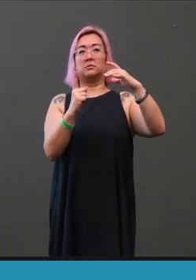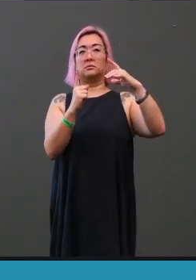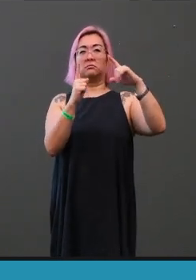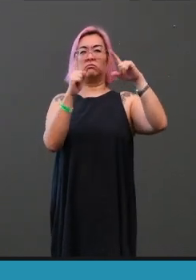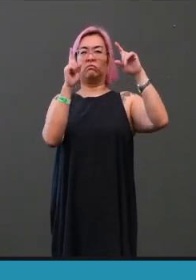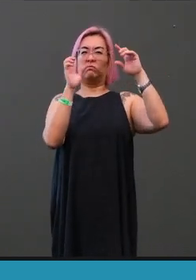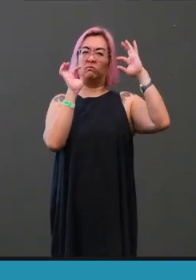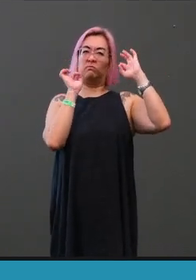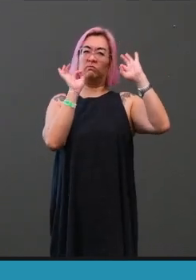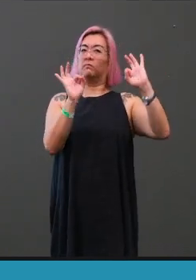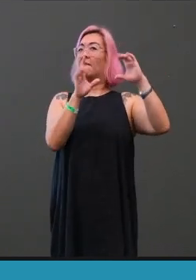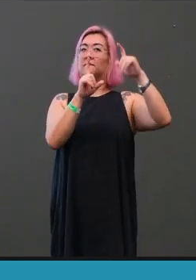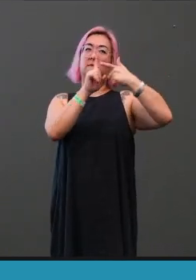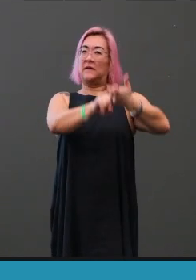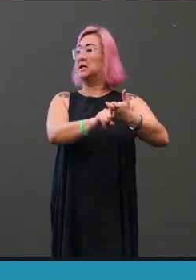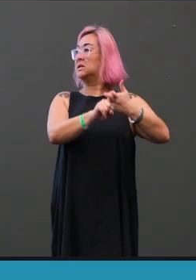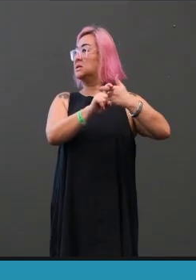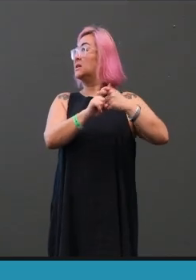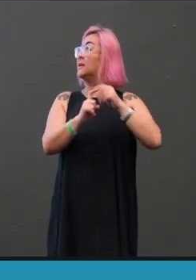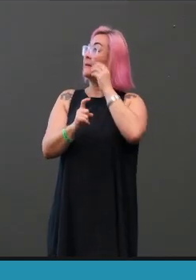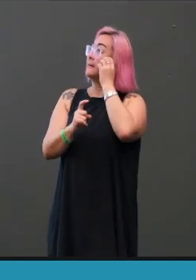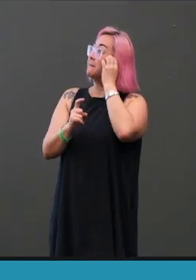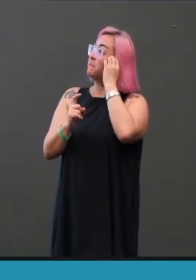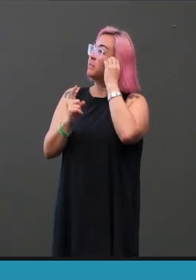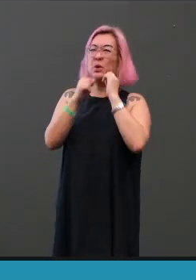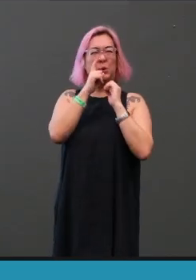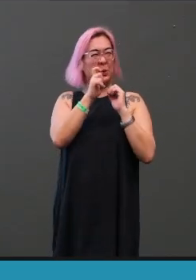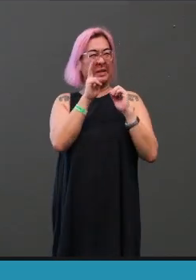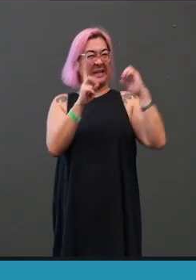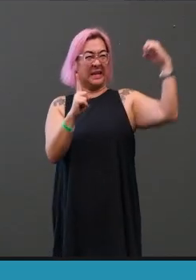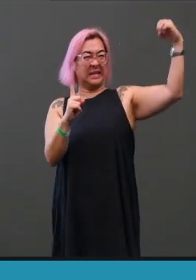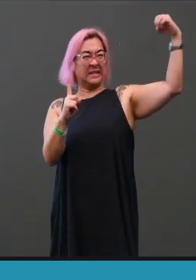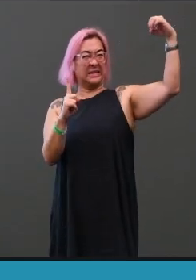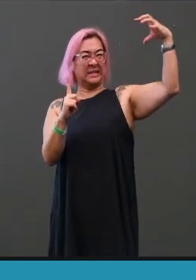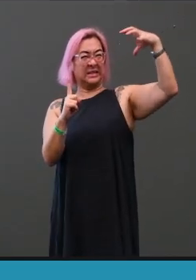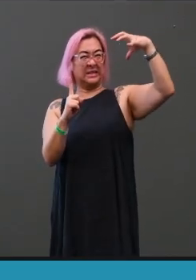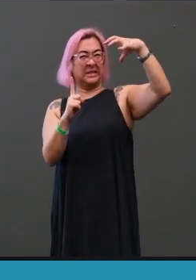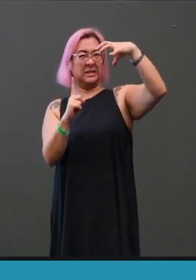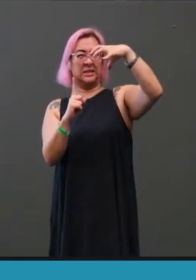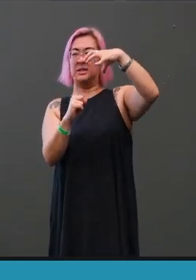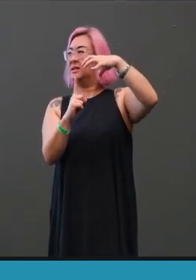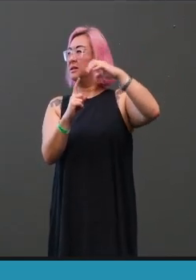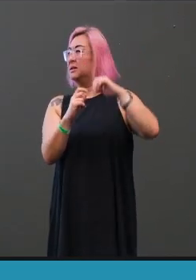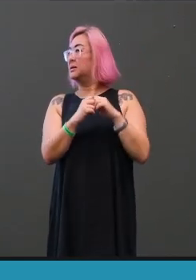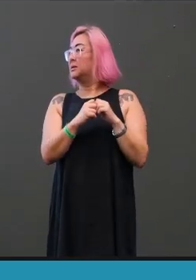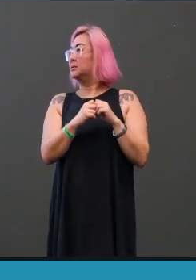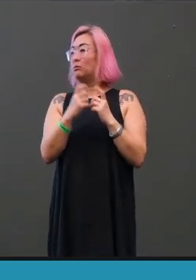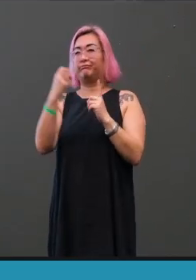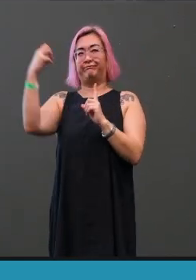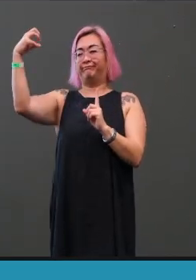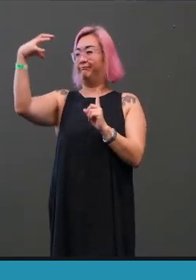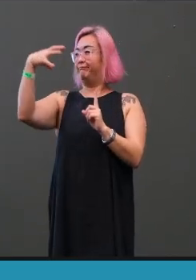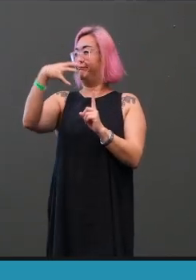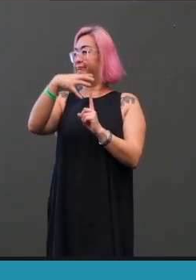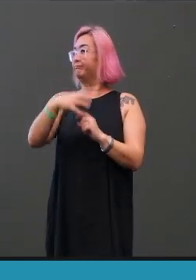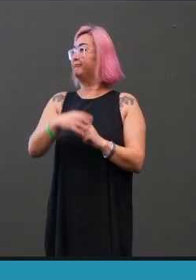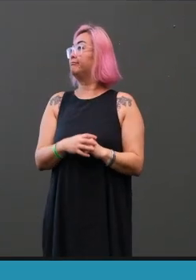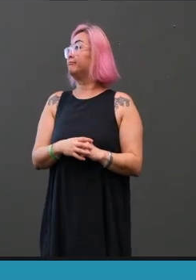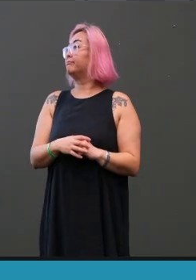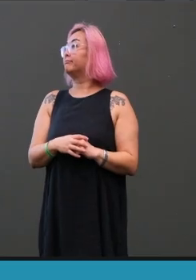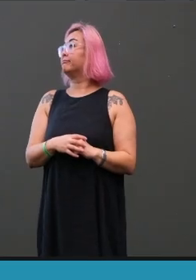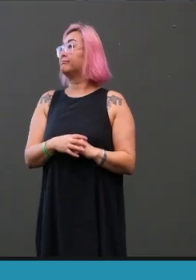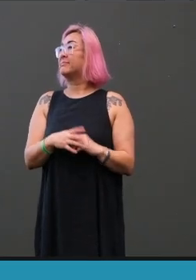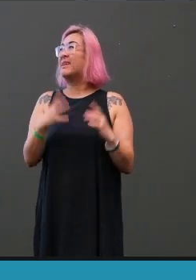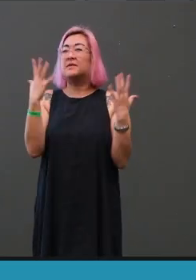you see like a little light coming in from the side here? Hope? Yes, ish. It's pretty dull, it's very